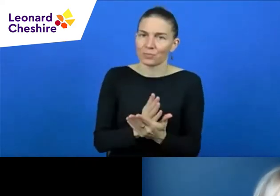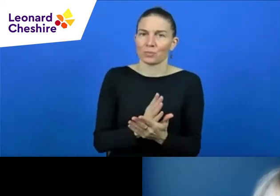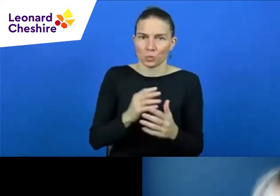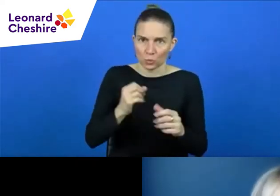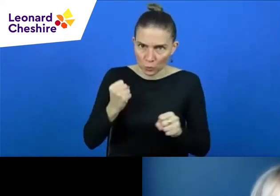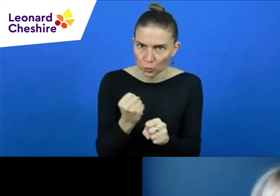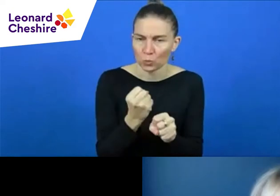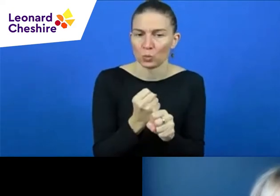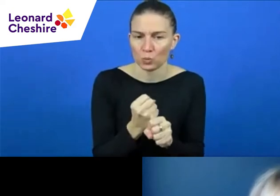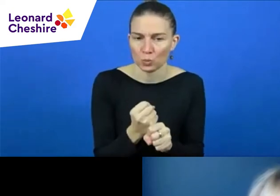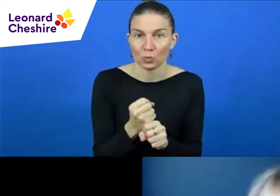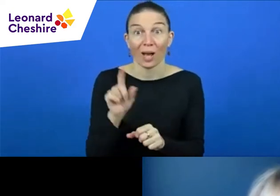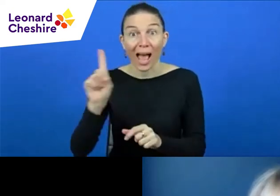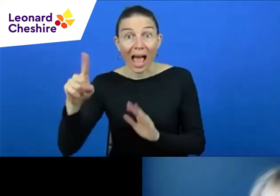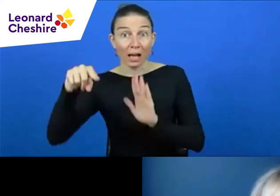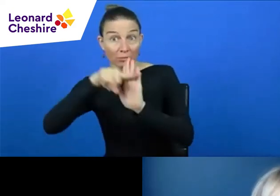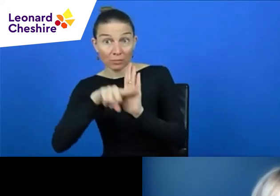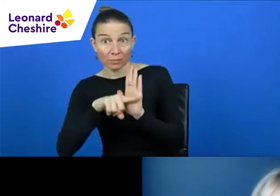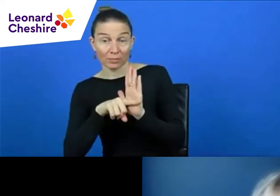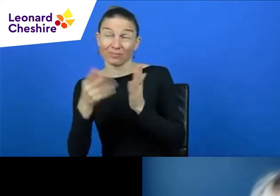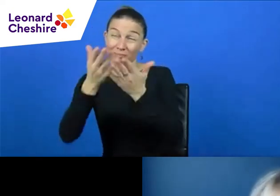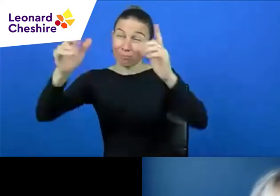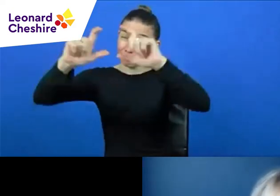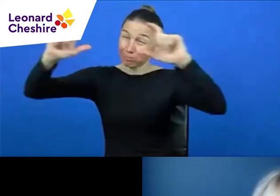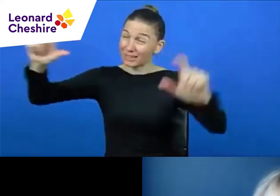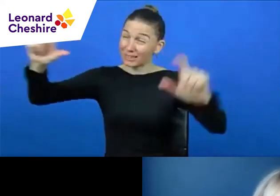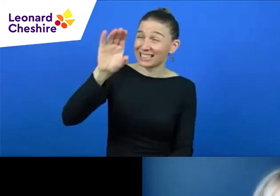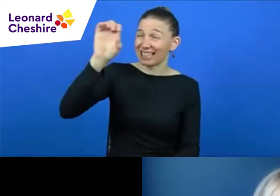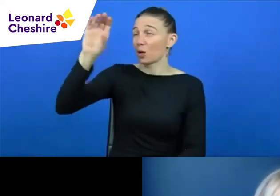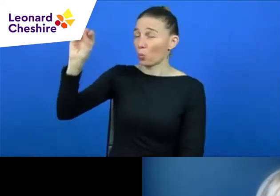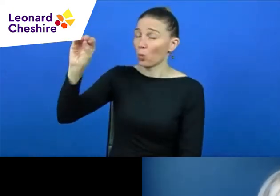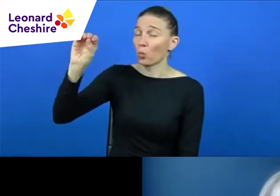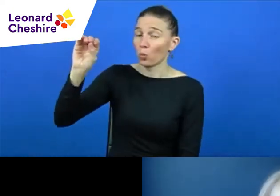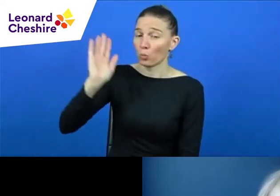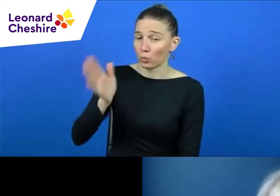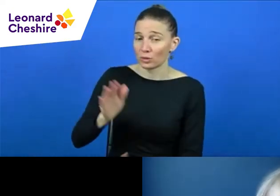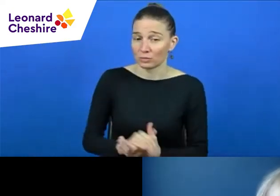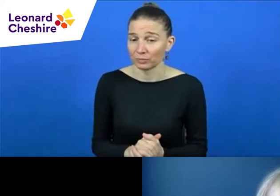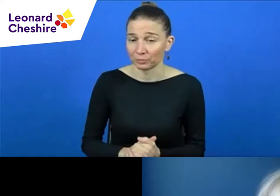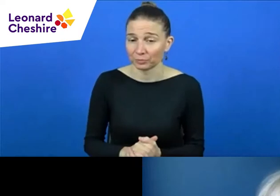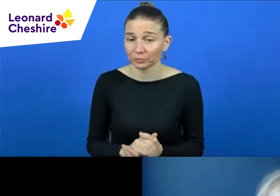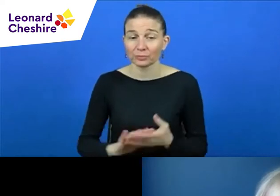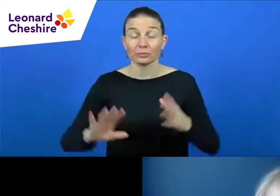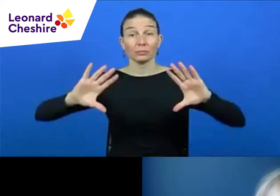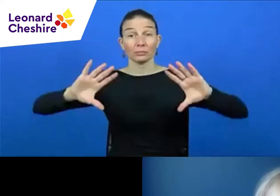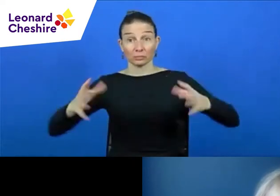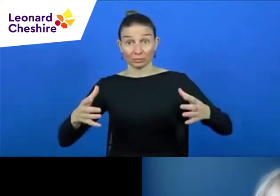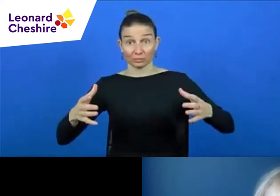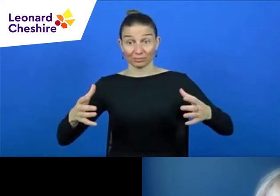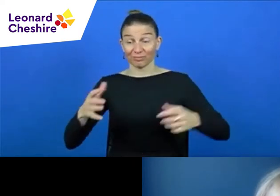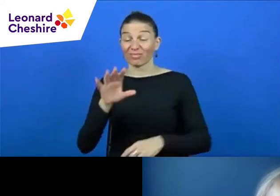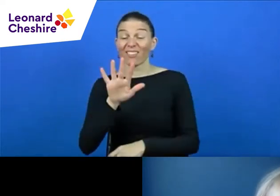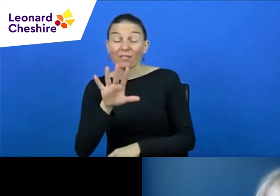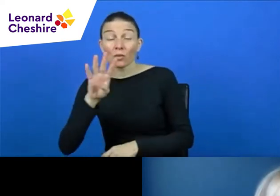big companies' CEOs. And what we knew before we launched was 54% of our global big brands